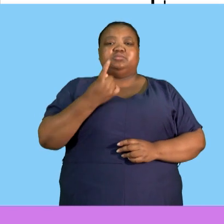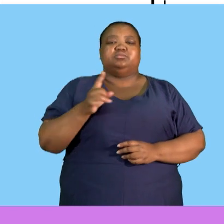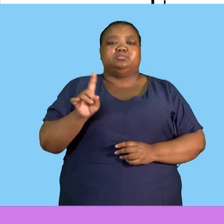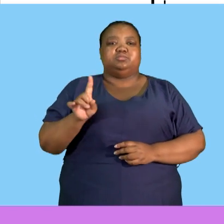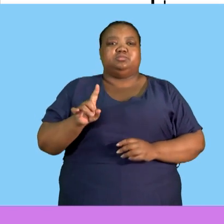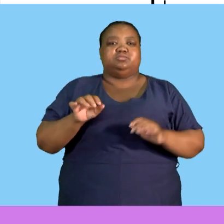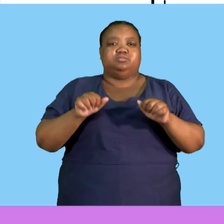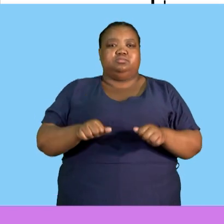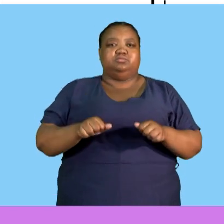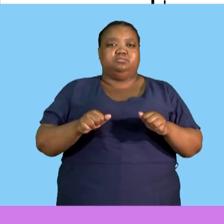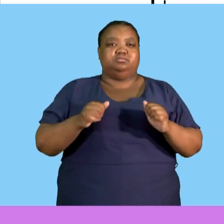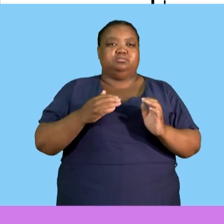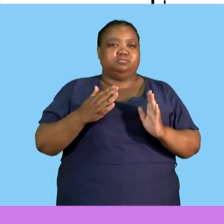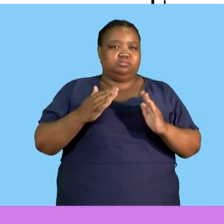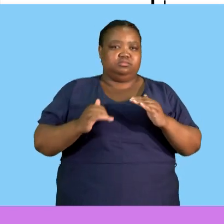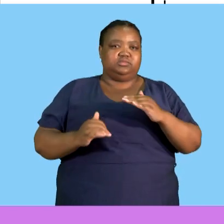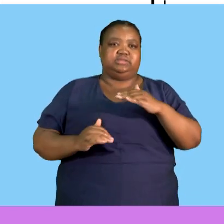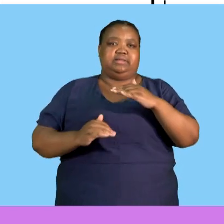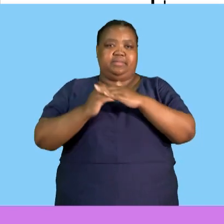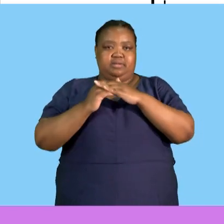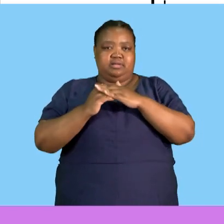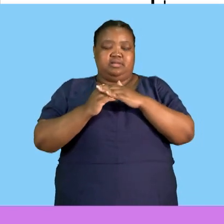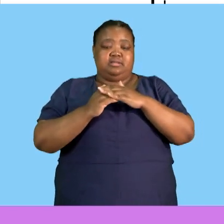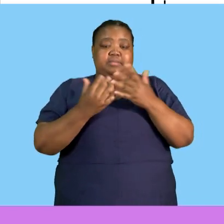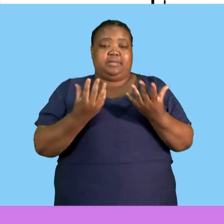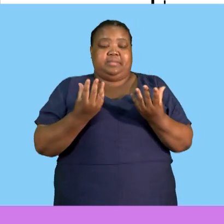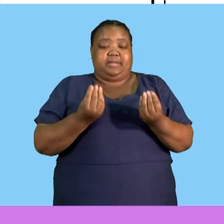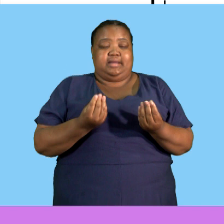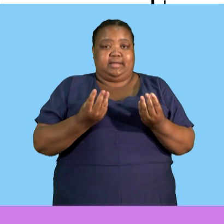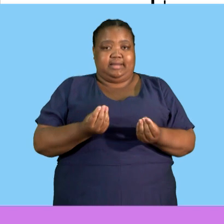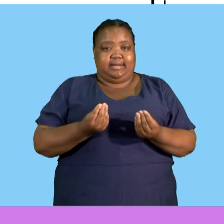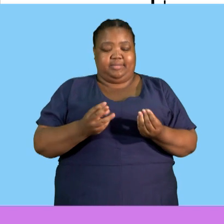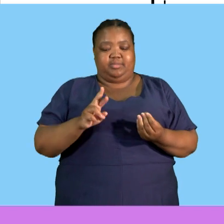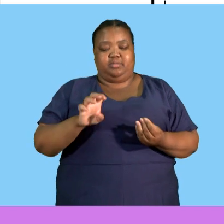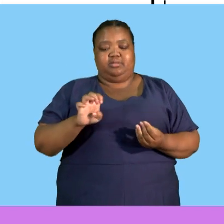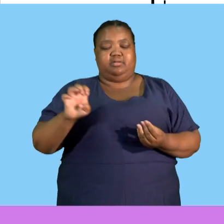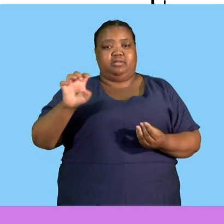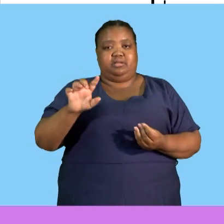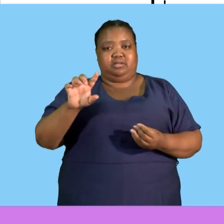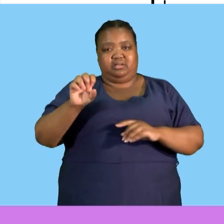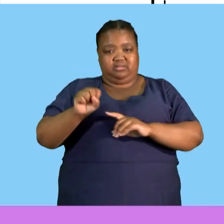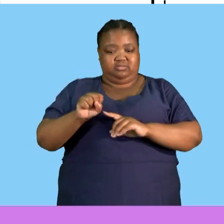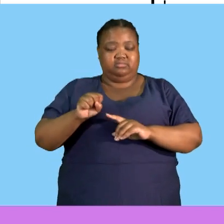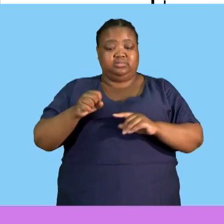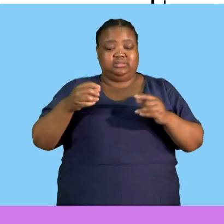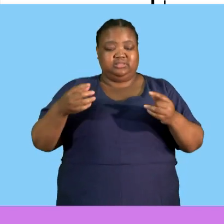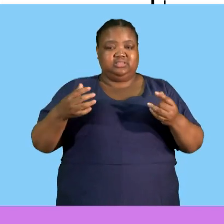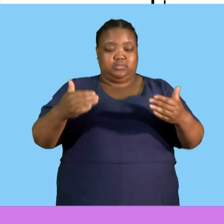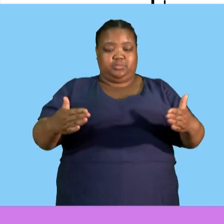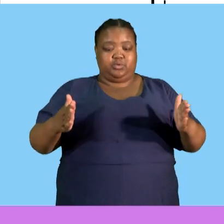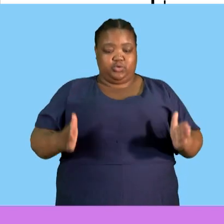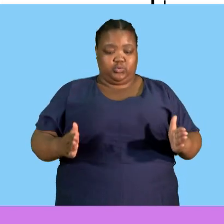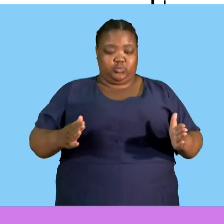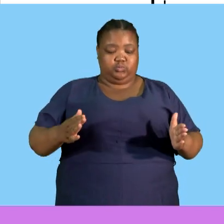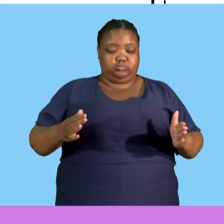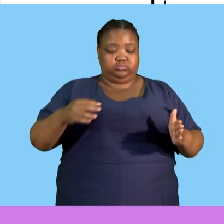The question states here that determine the maximum number of reels of thread that will fit